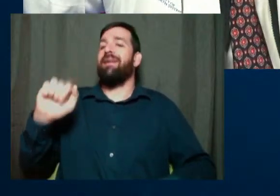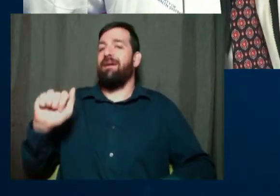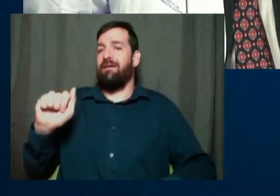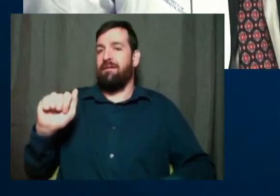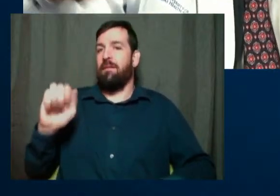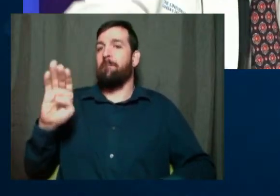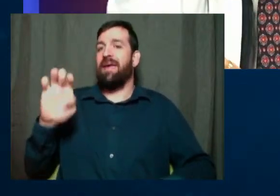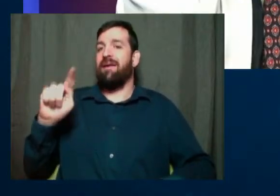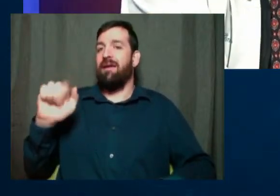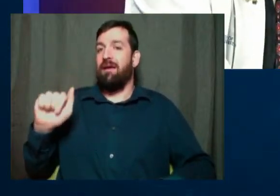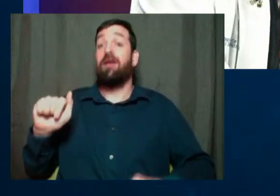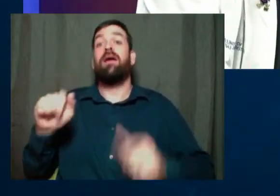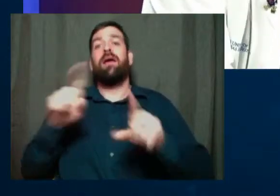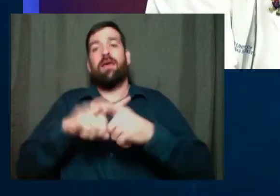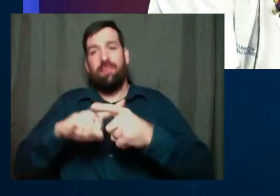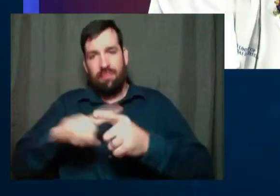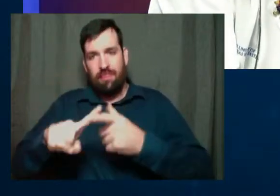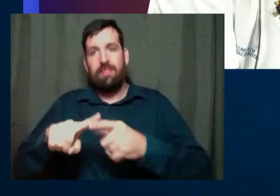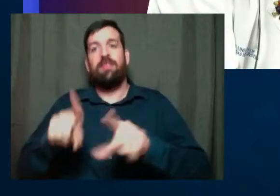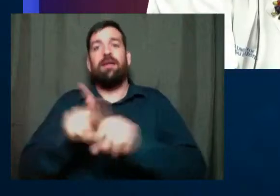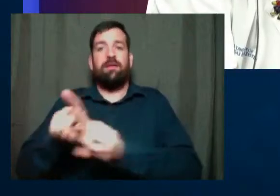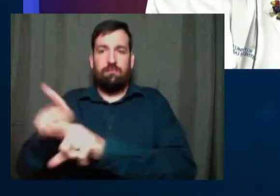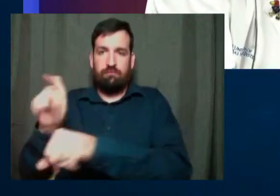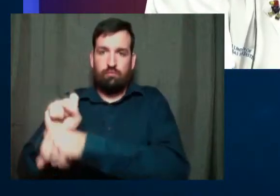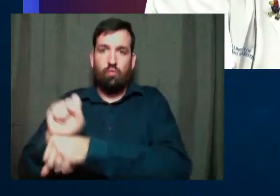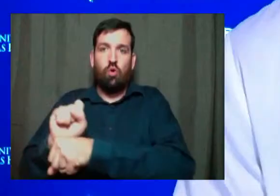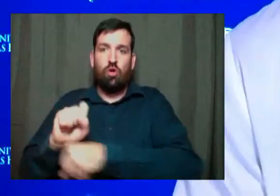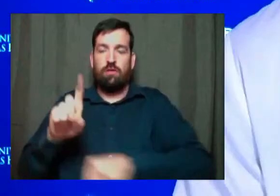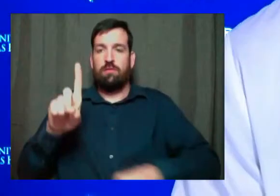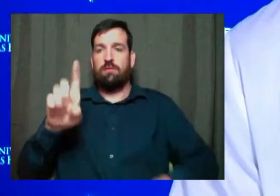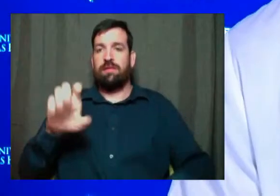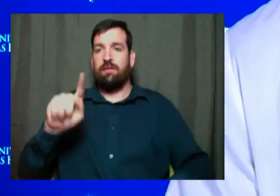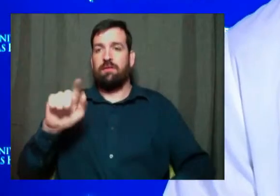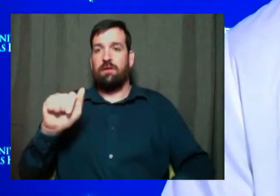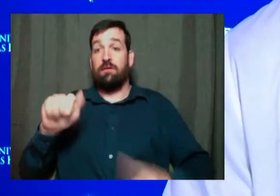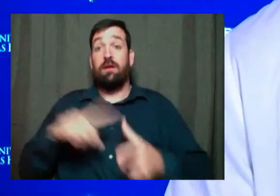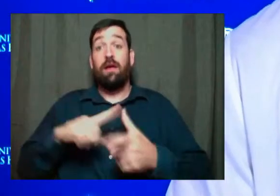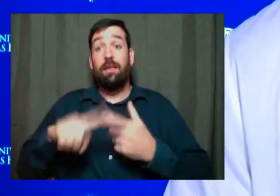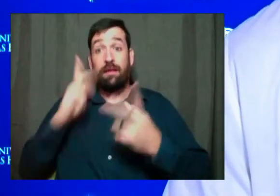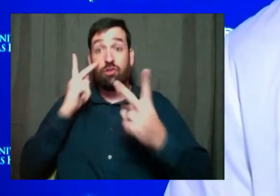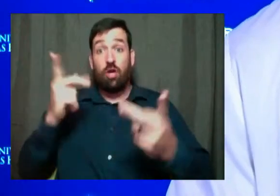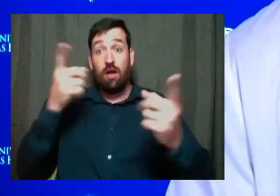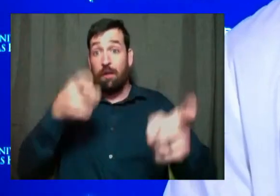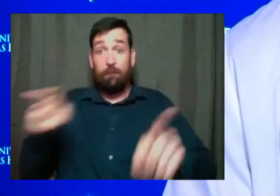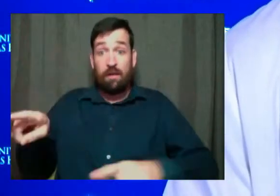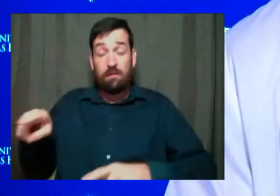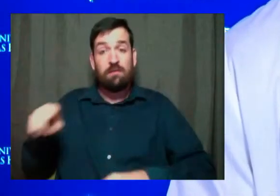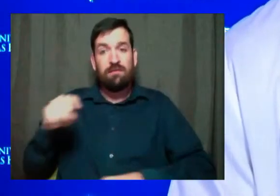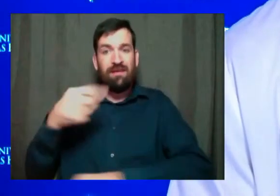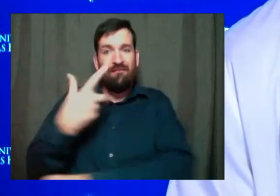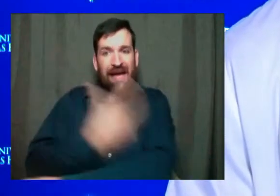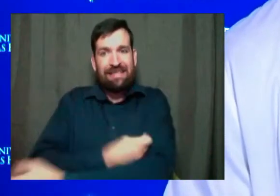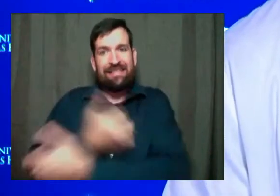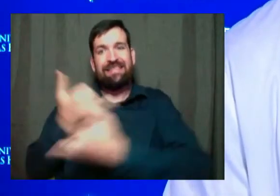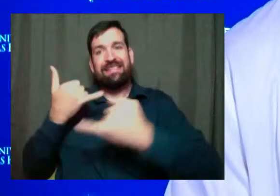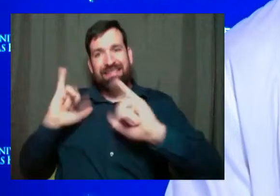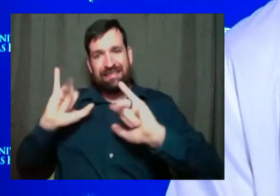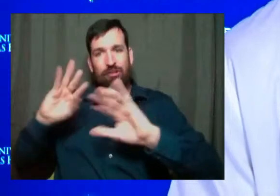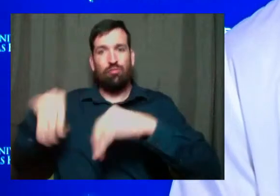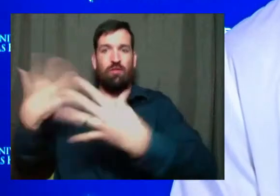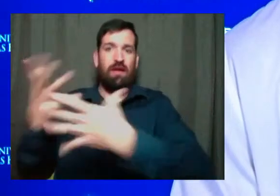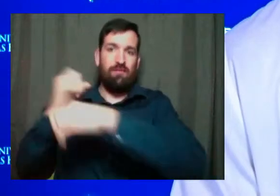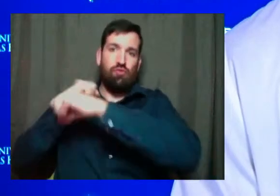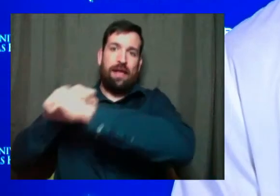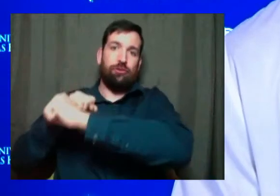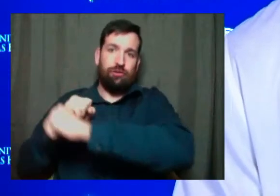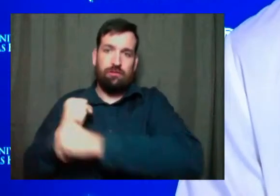on the Delta one too. Yep, early on. And then what they saw was actually the vaccine continues to protect you against those very important